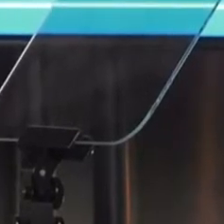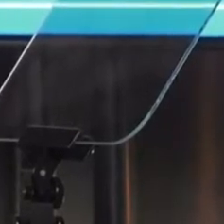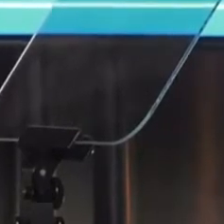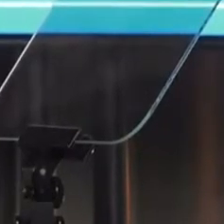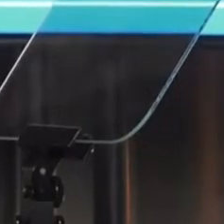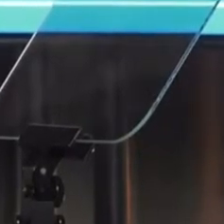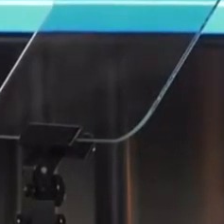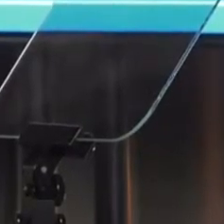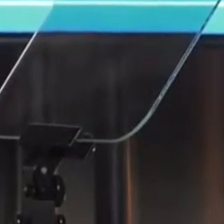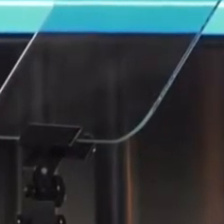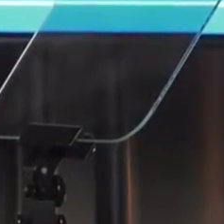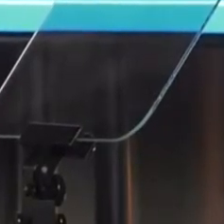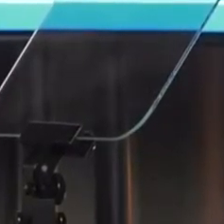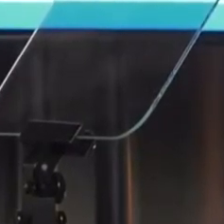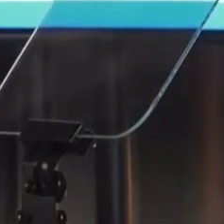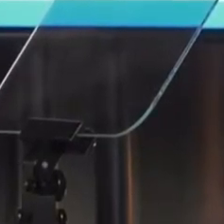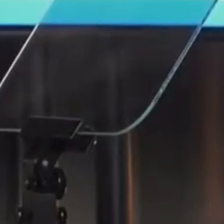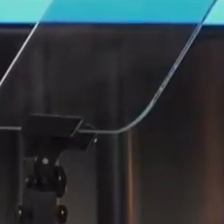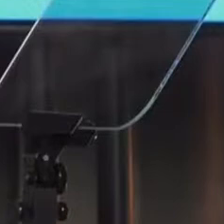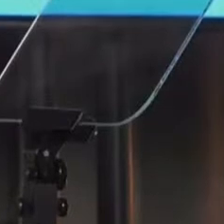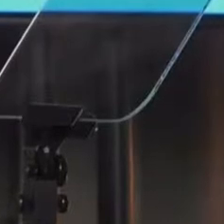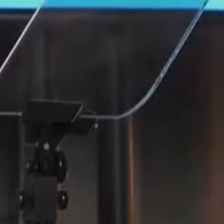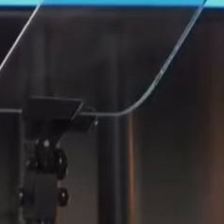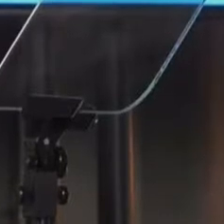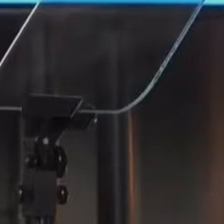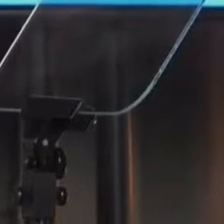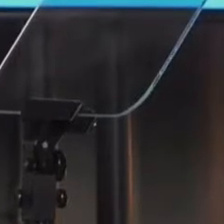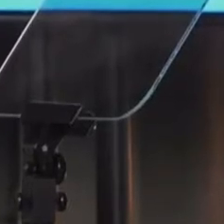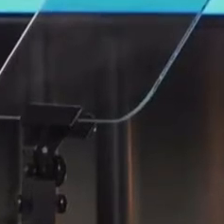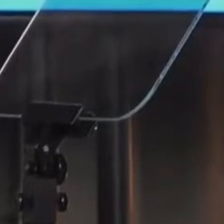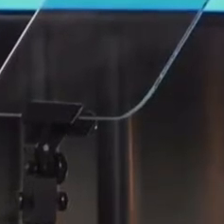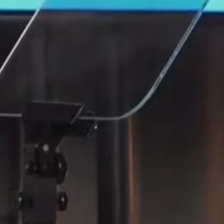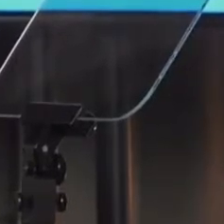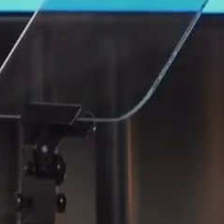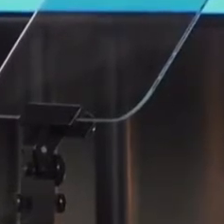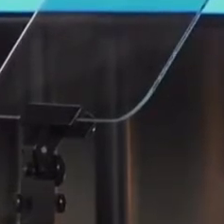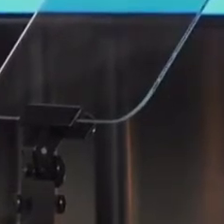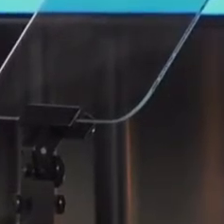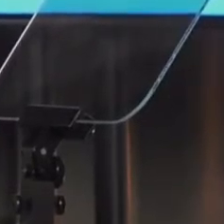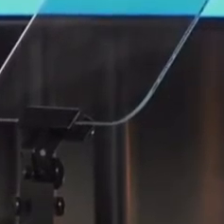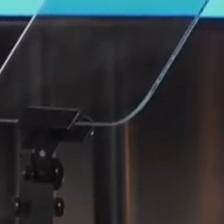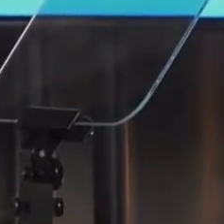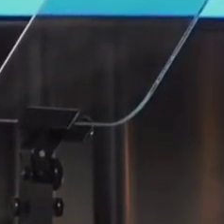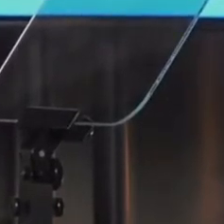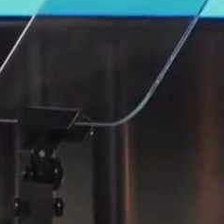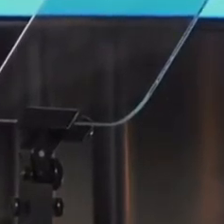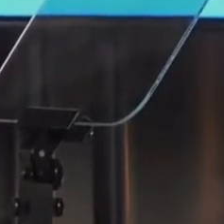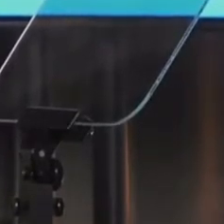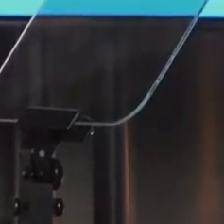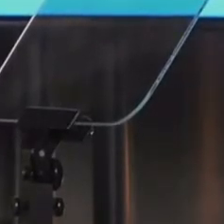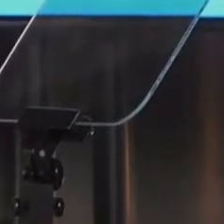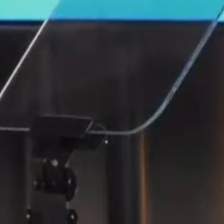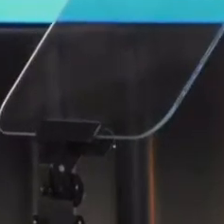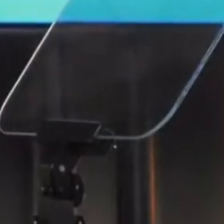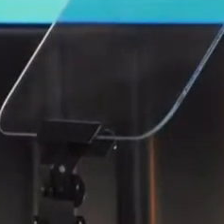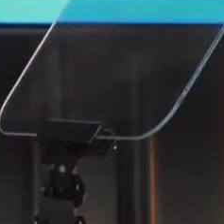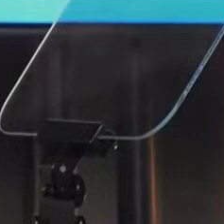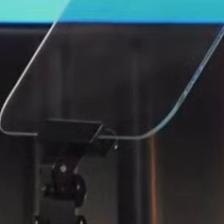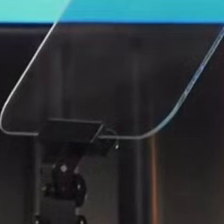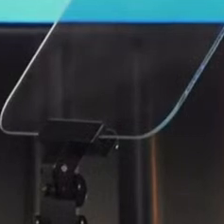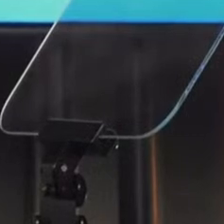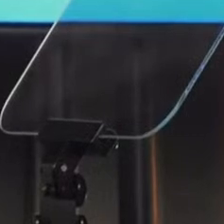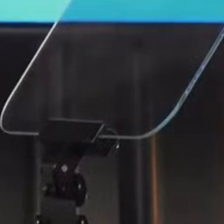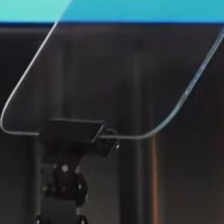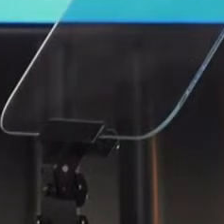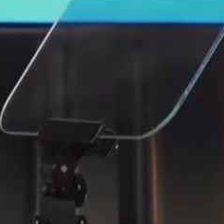that is our modern world, and it is capable of wonderful things yet to come. Coming from the West Side,